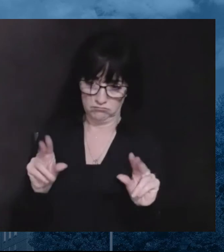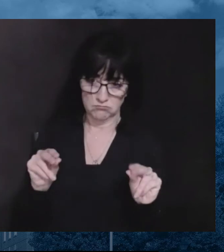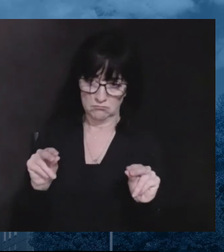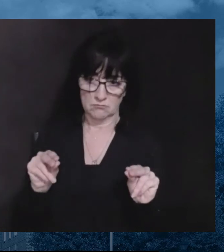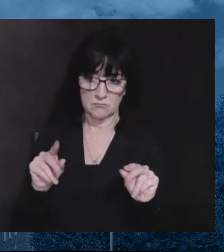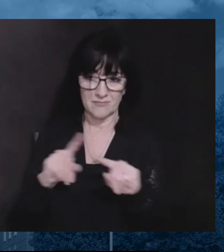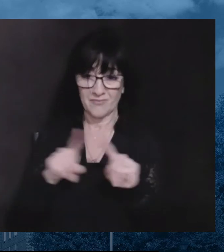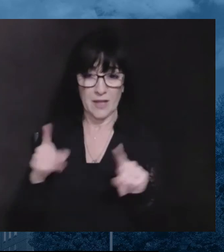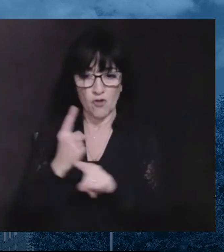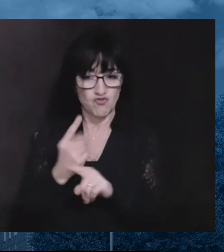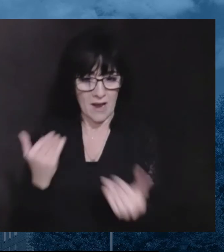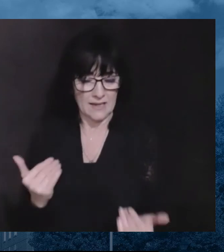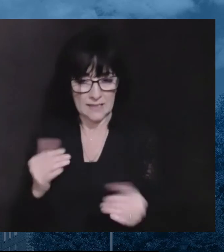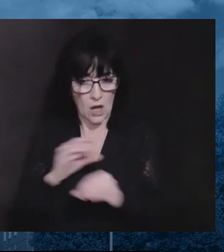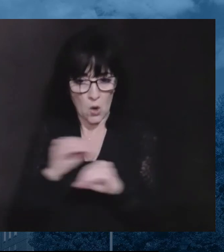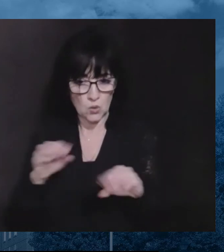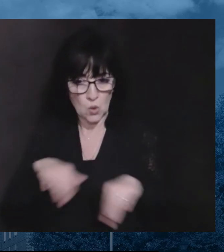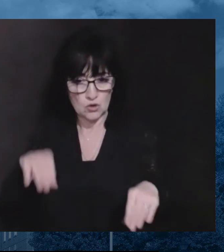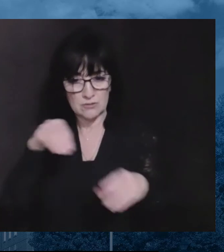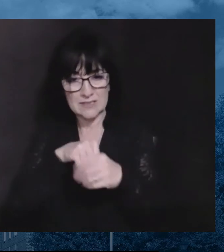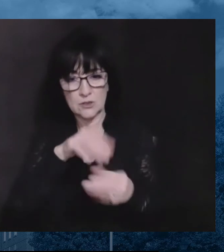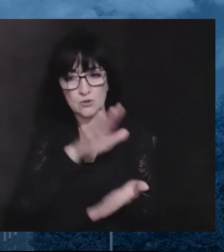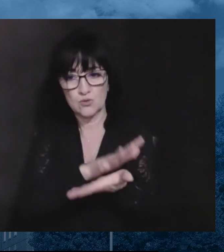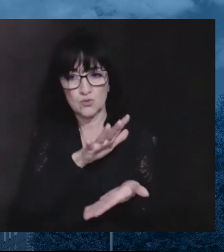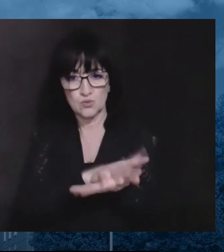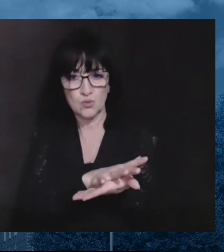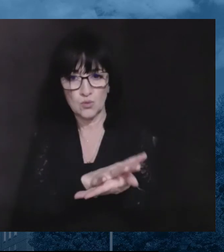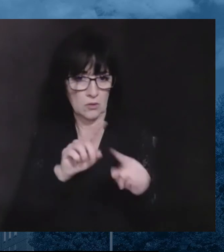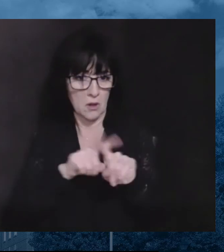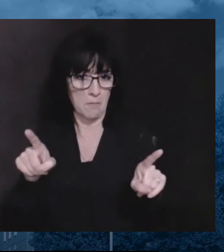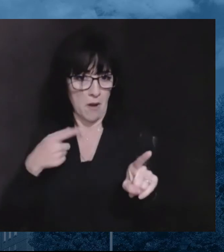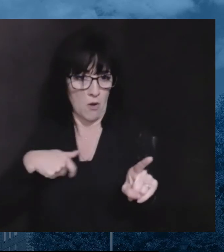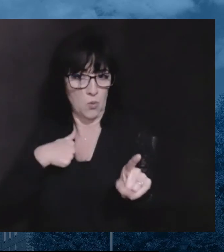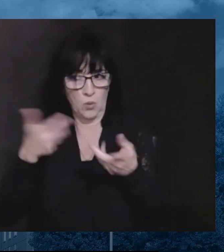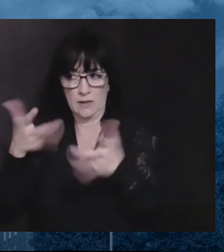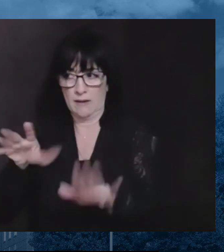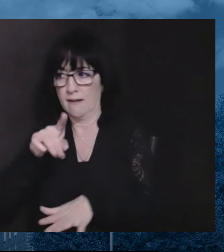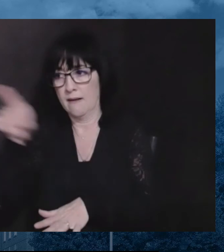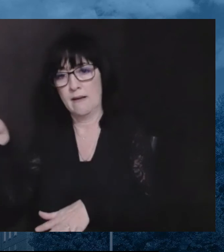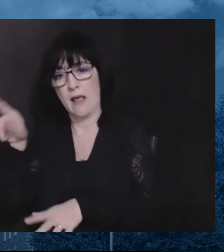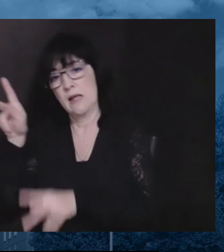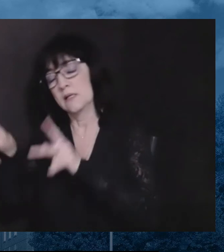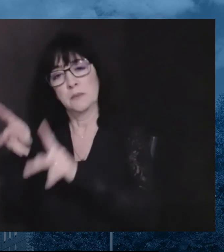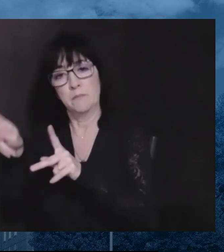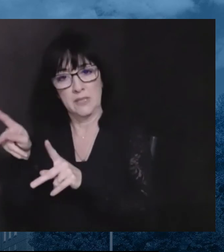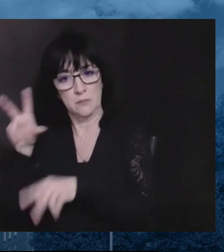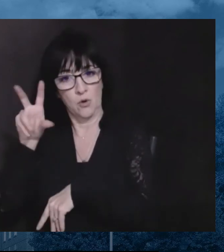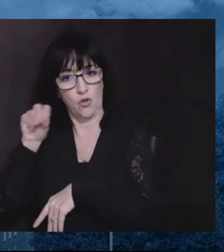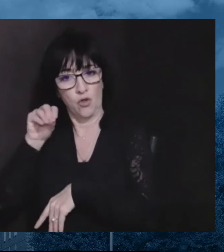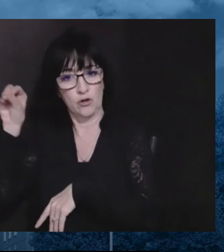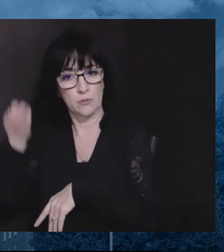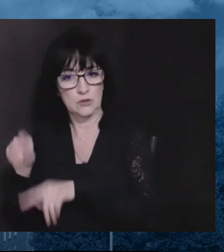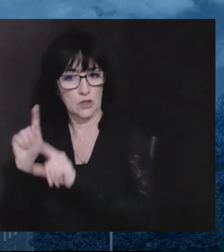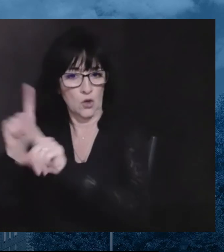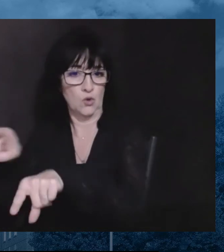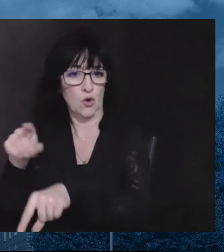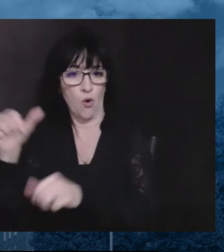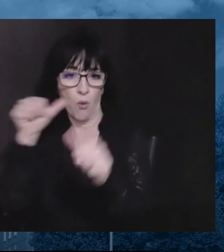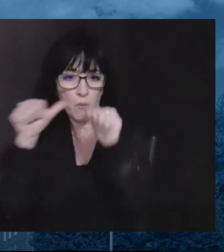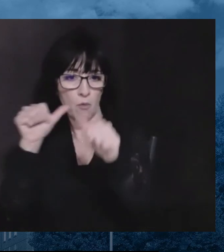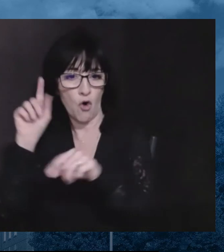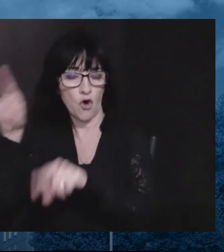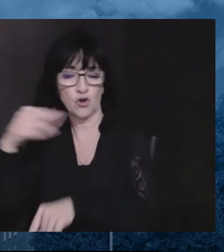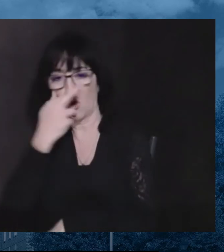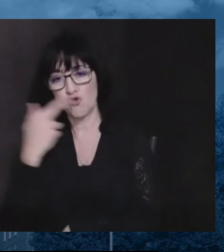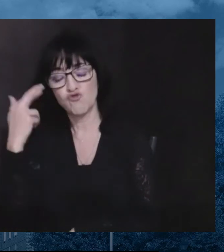have children in school and we allow people to go into bars and restaurants at 30%. And so we're trying to flip